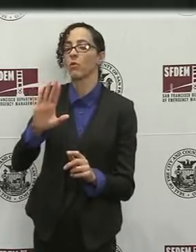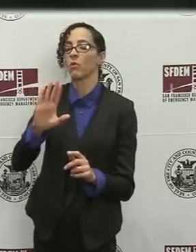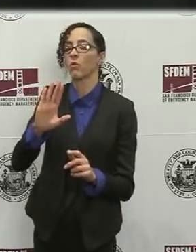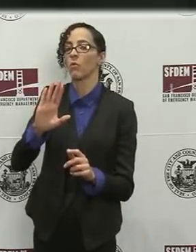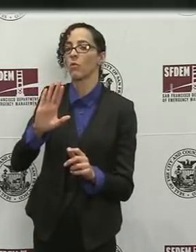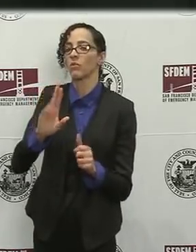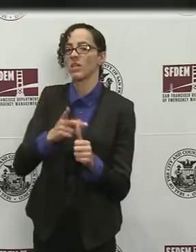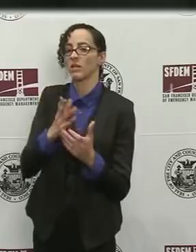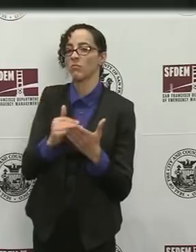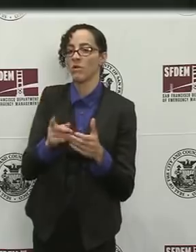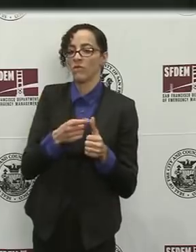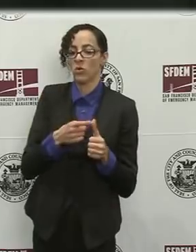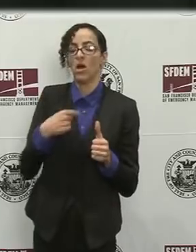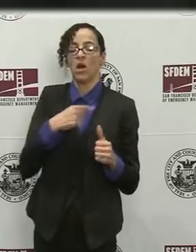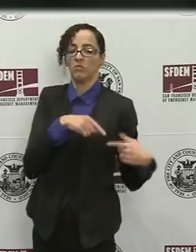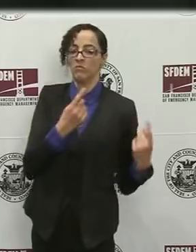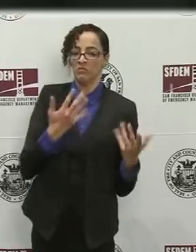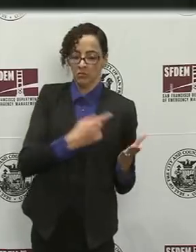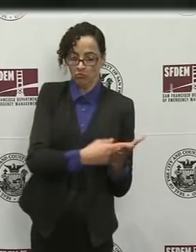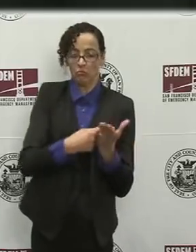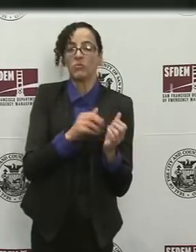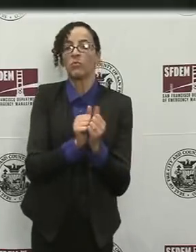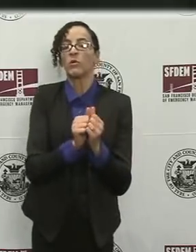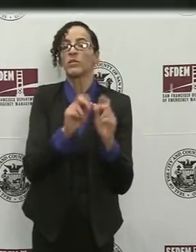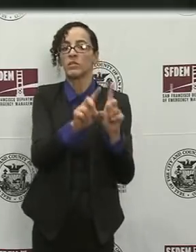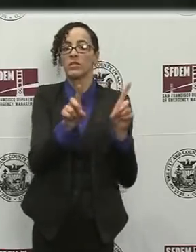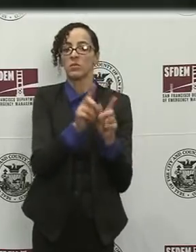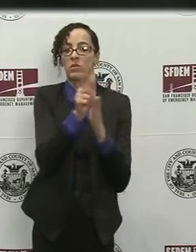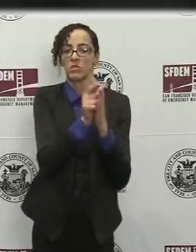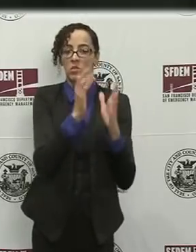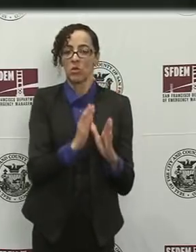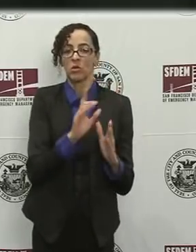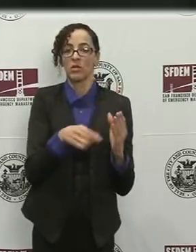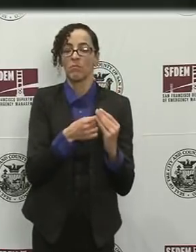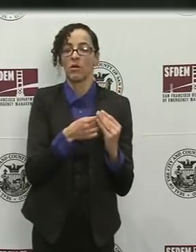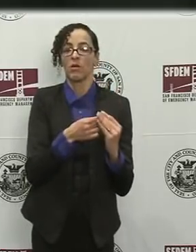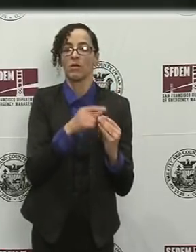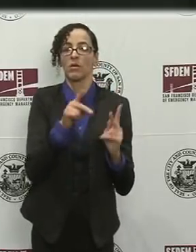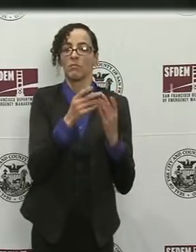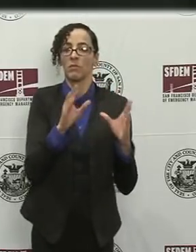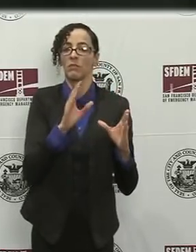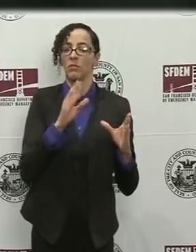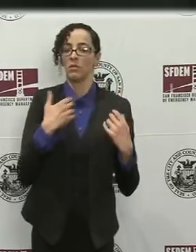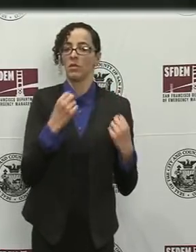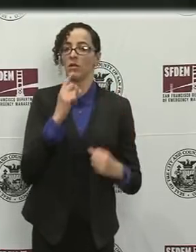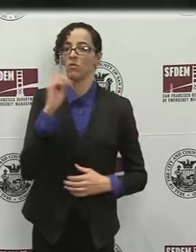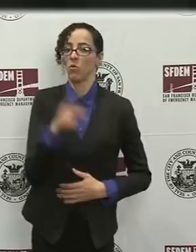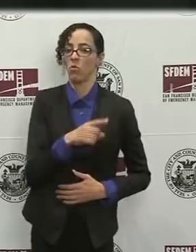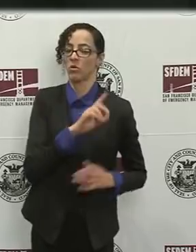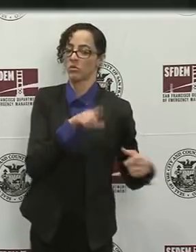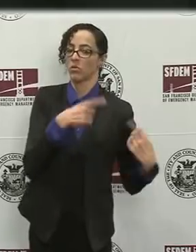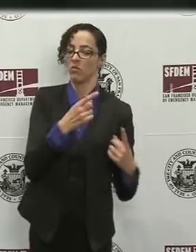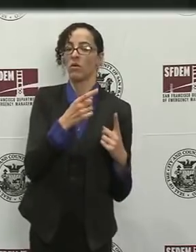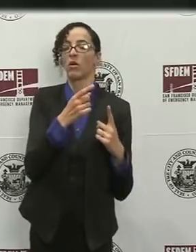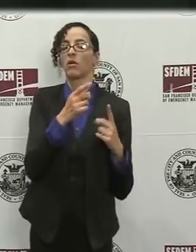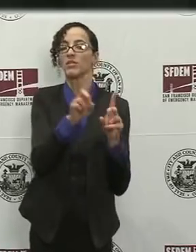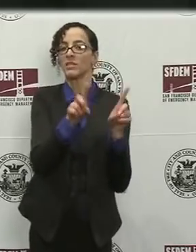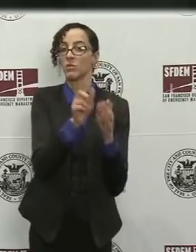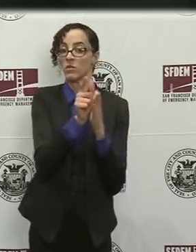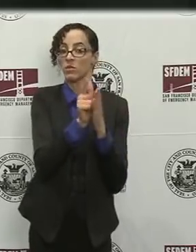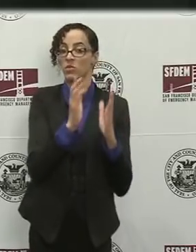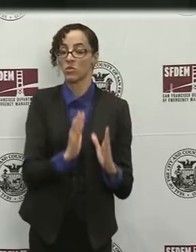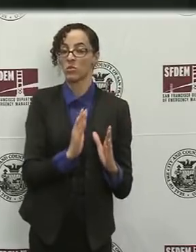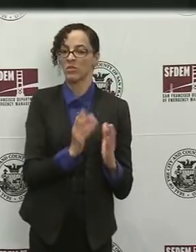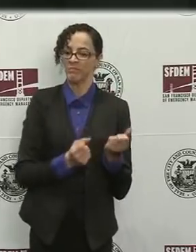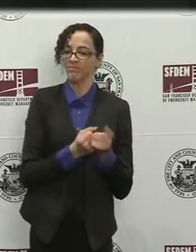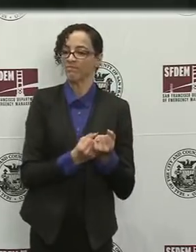district attorney about the public health orders, and I will say that he has been extremely supportive. We've talked specifically about the need